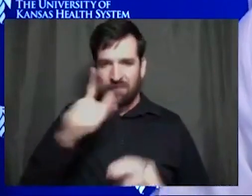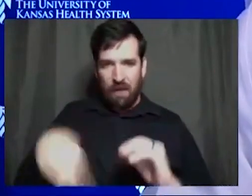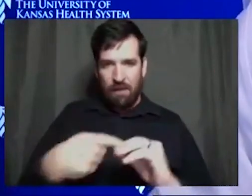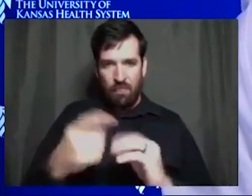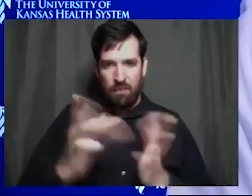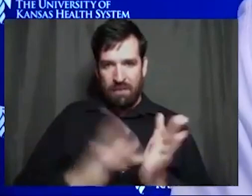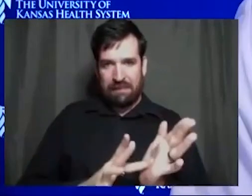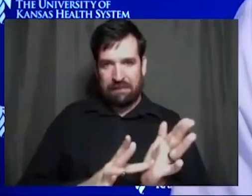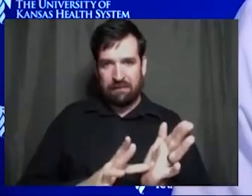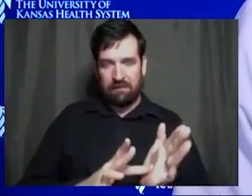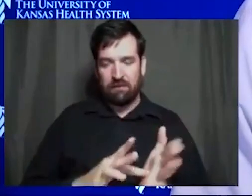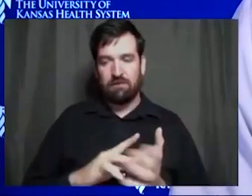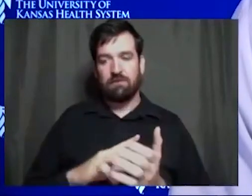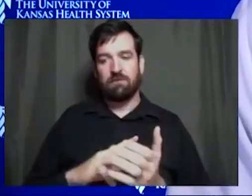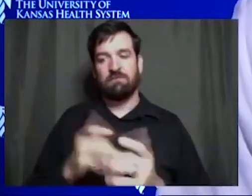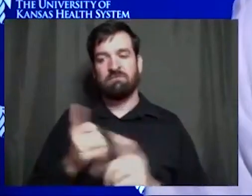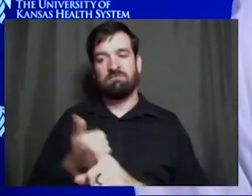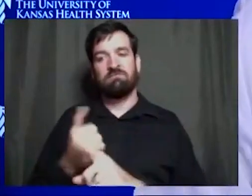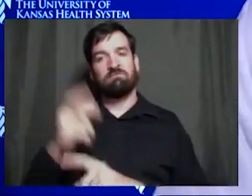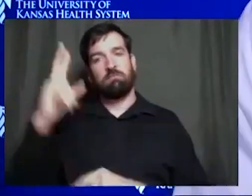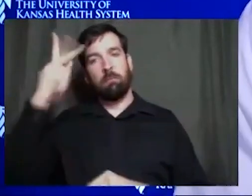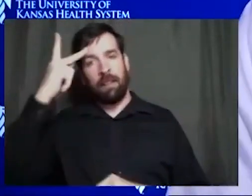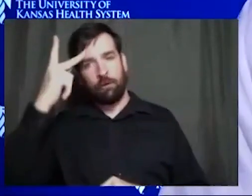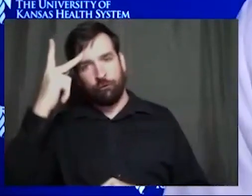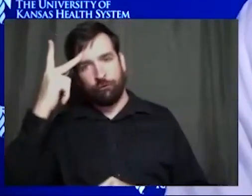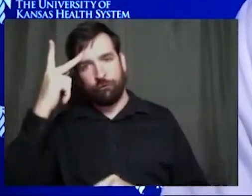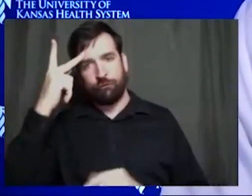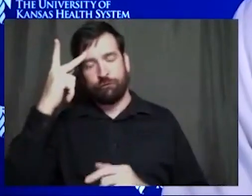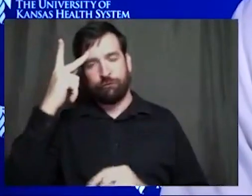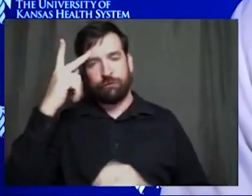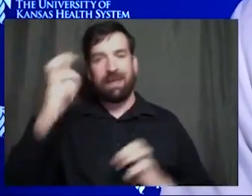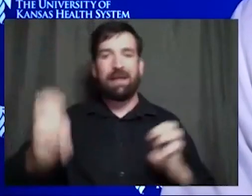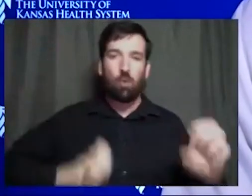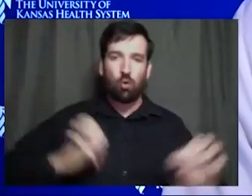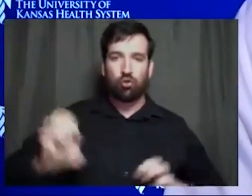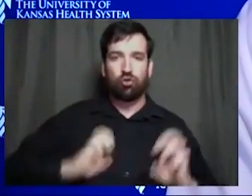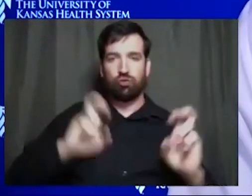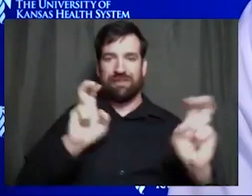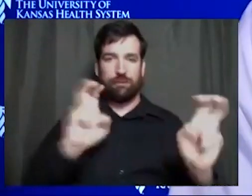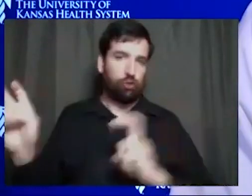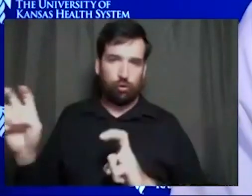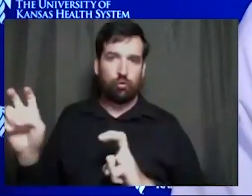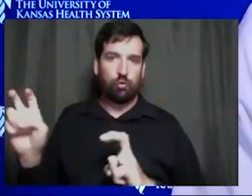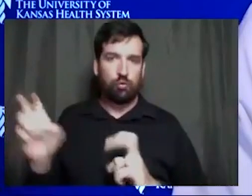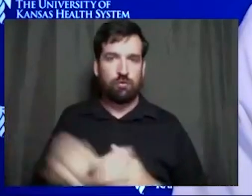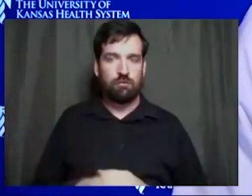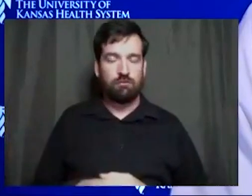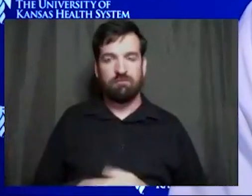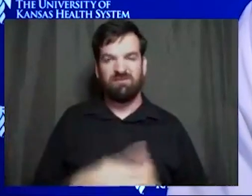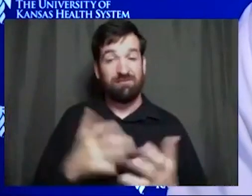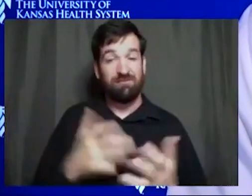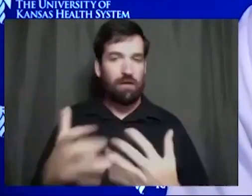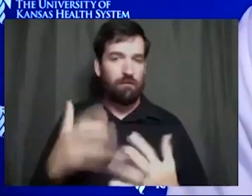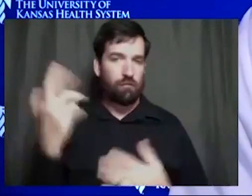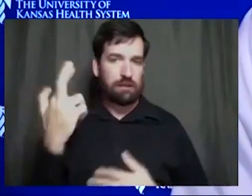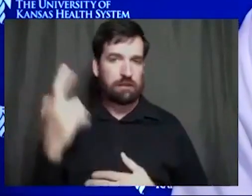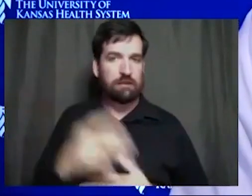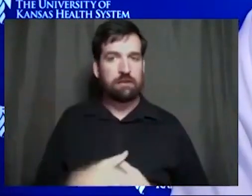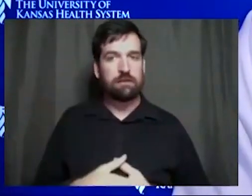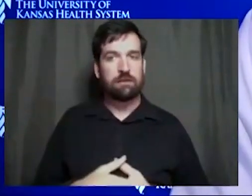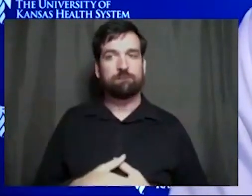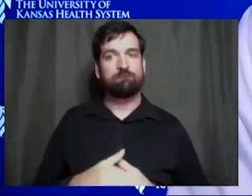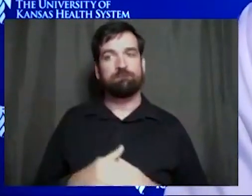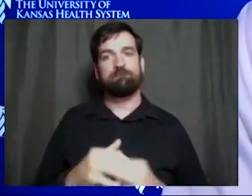as the political, emotional issues surrounding this for one reason or another. And I think it's just continuing to